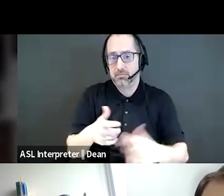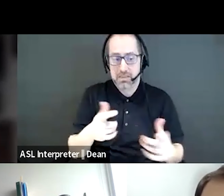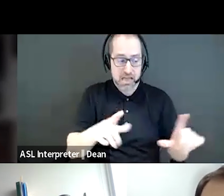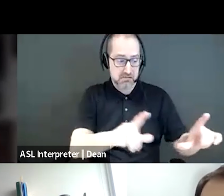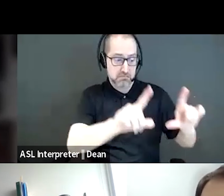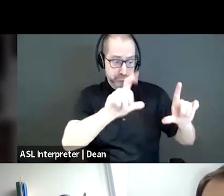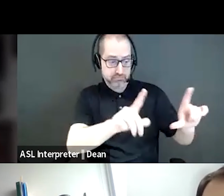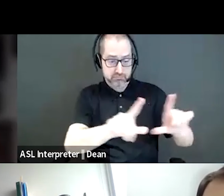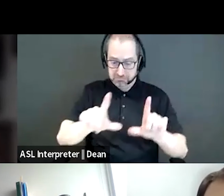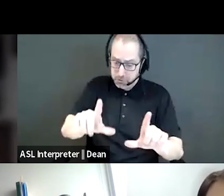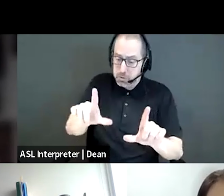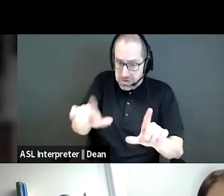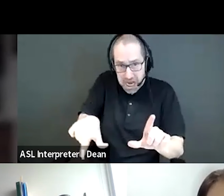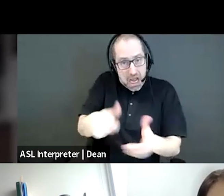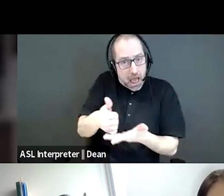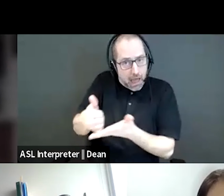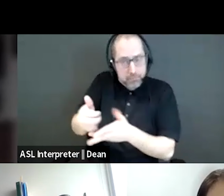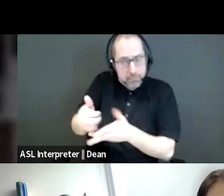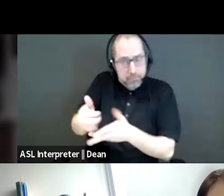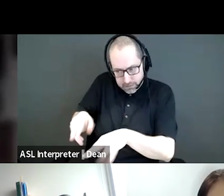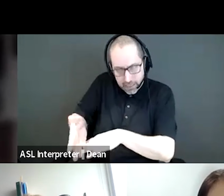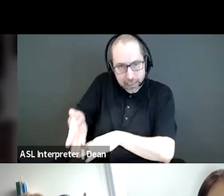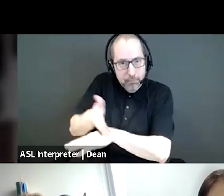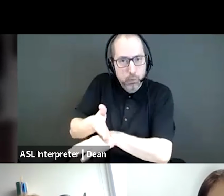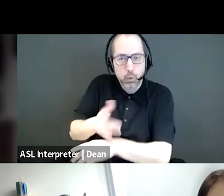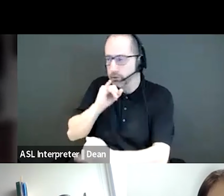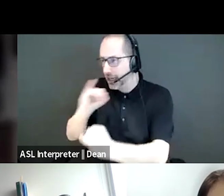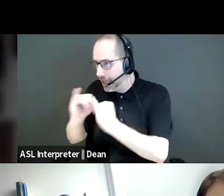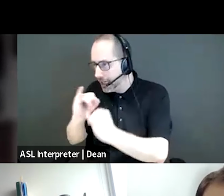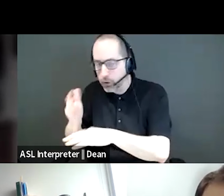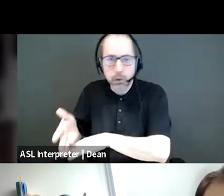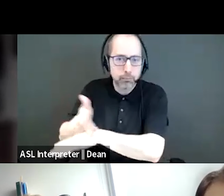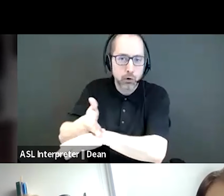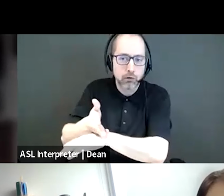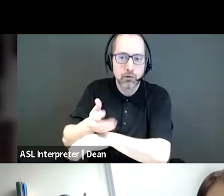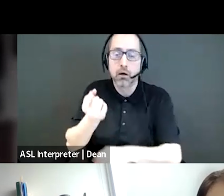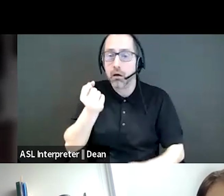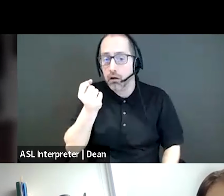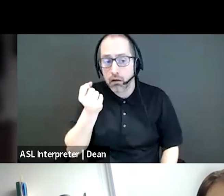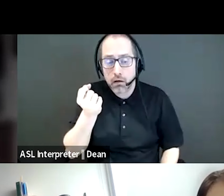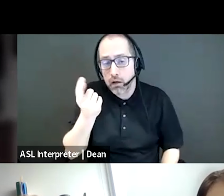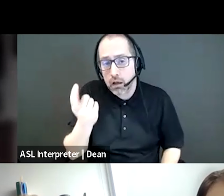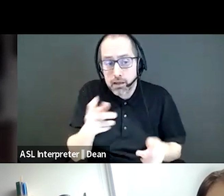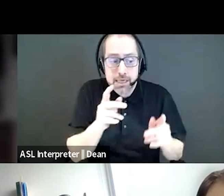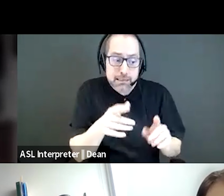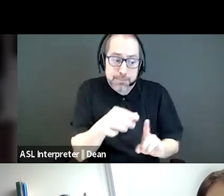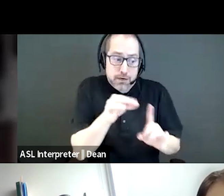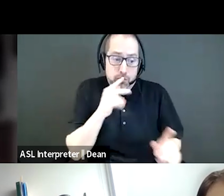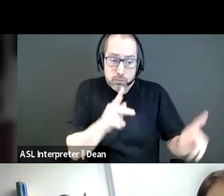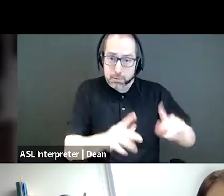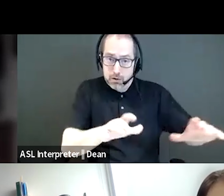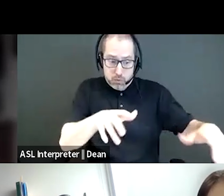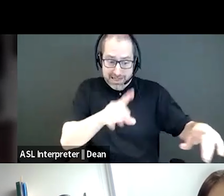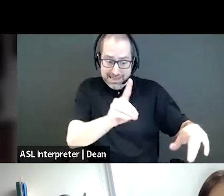limitation is, especially as people with disabilities, sometimes assessments can seem biased, or